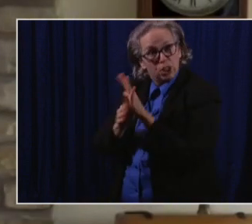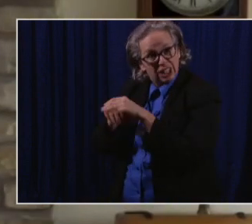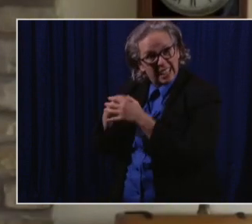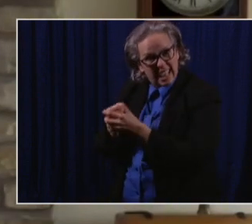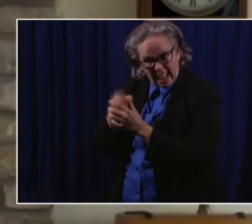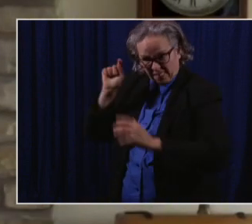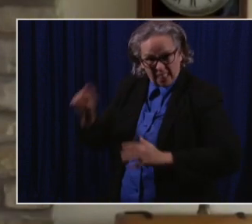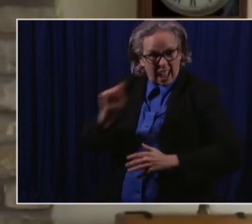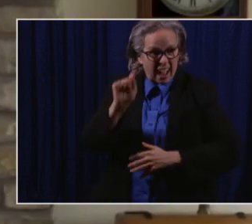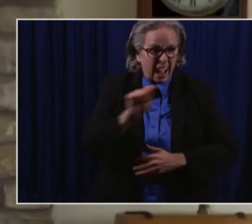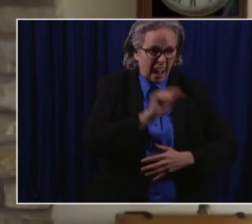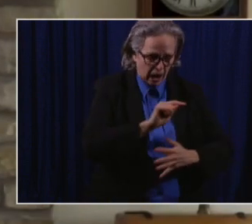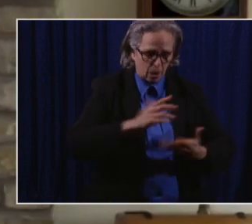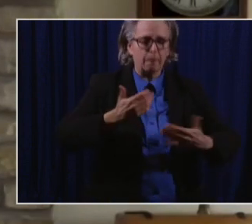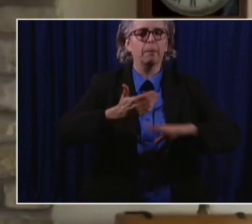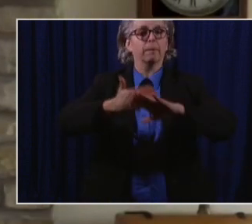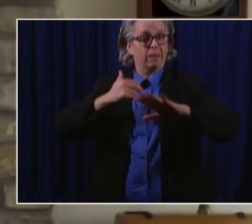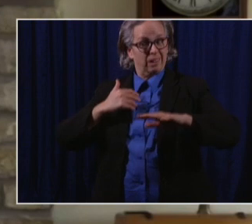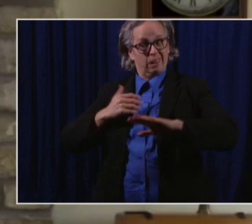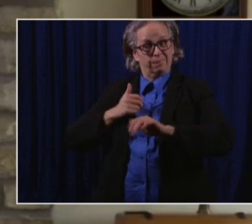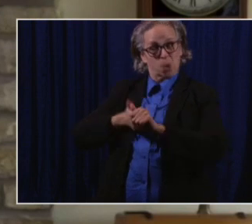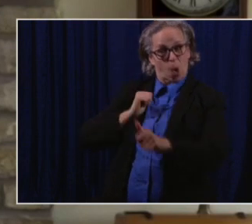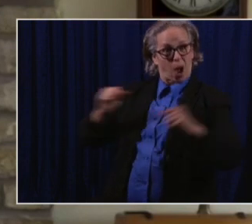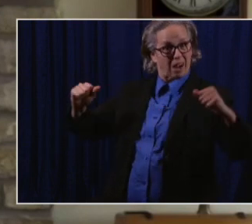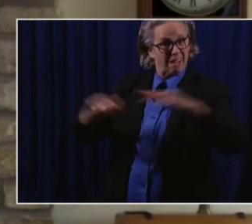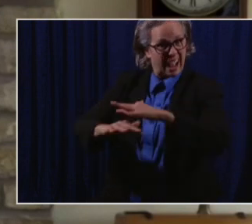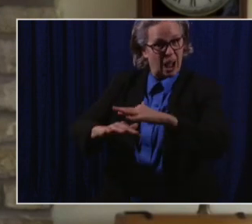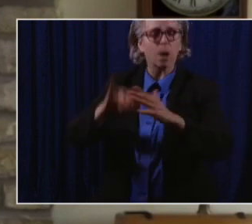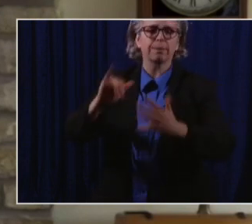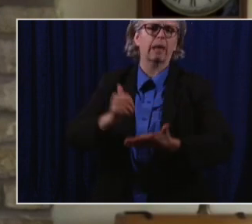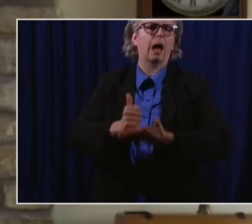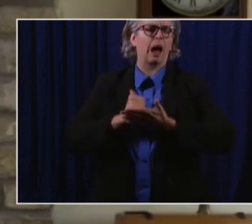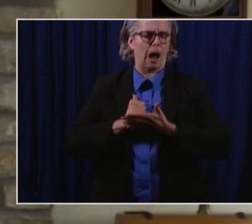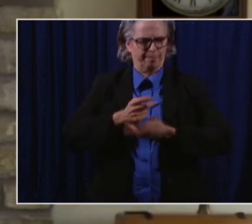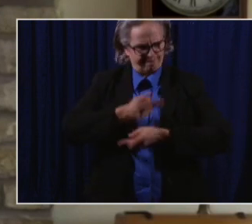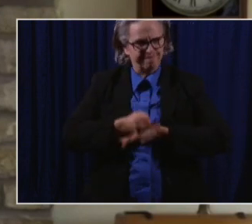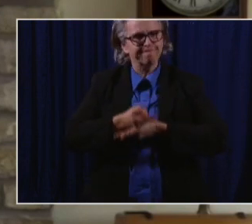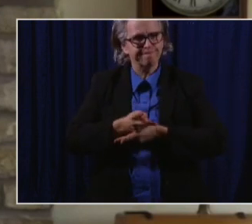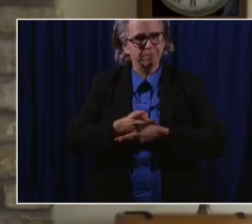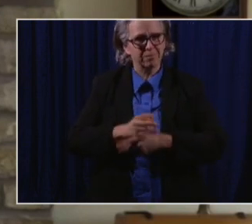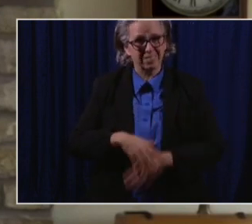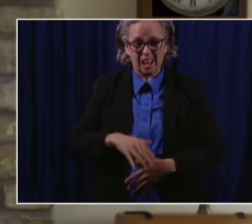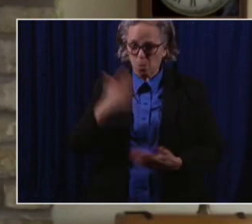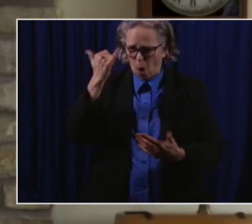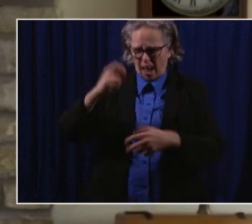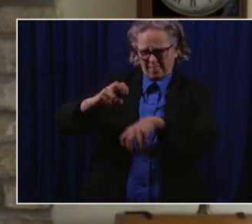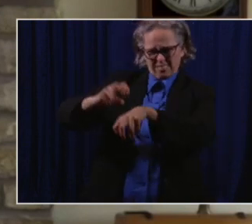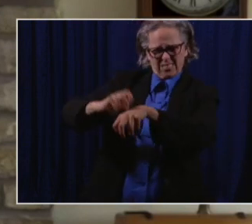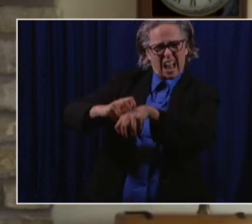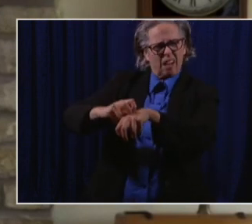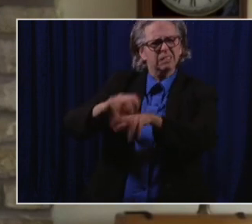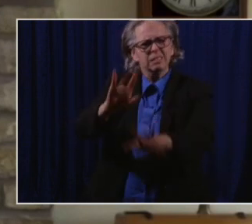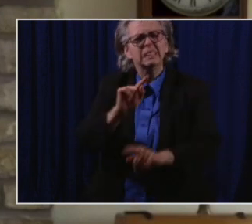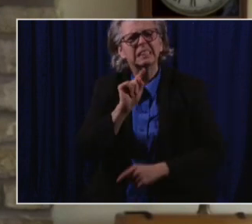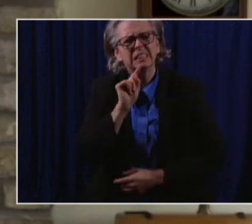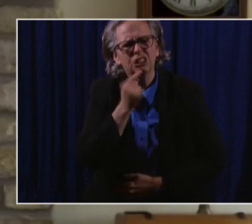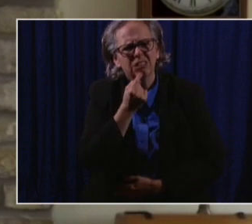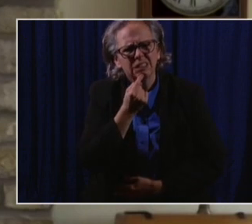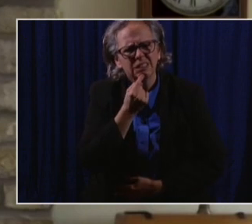gatherings. It means taking this virus seriously and respecting this